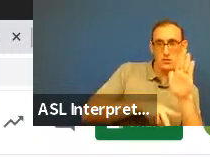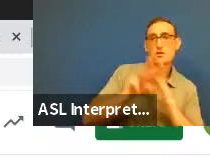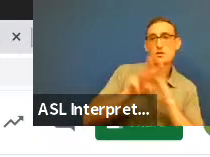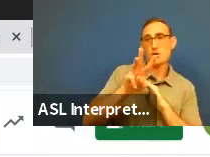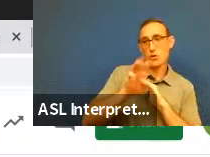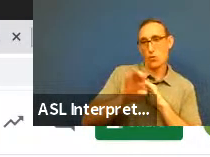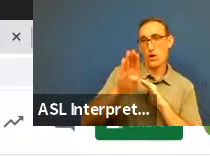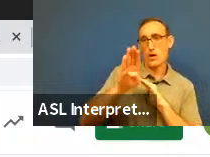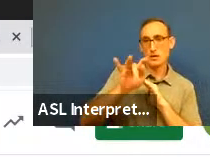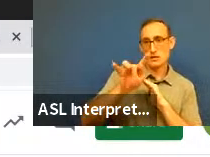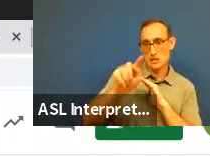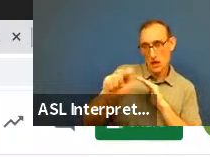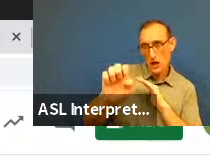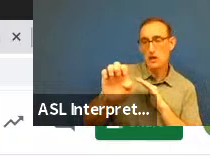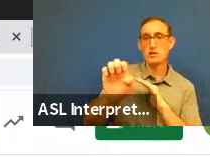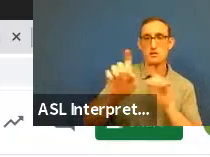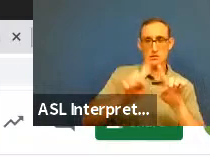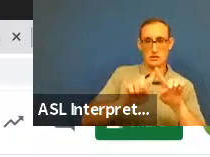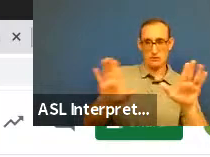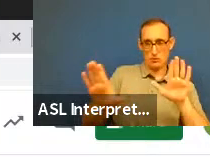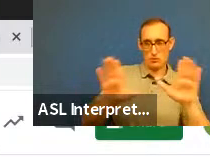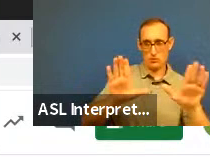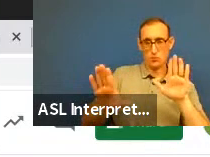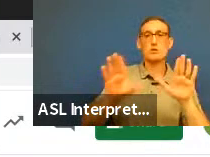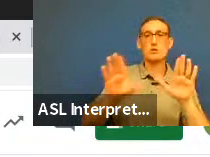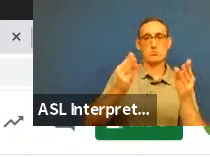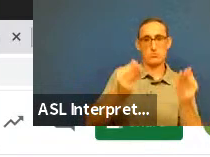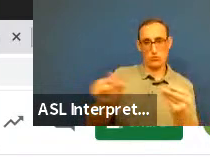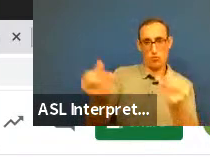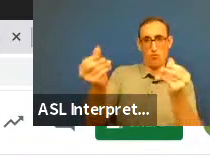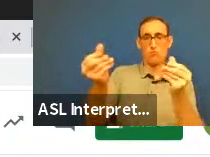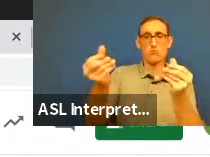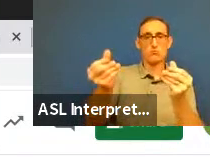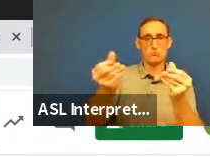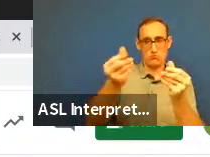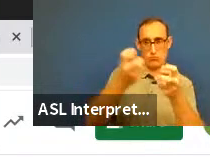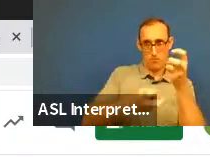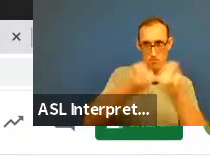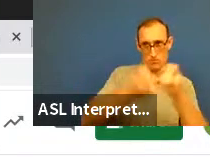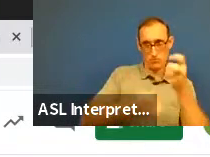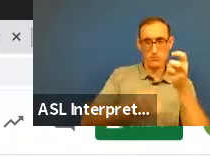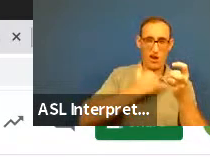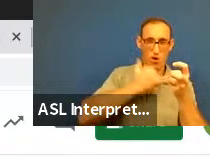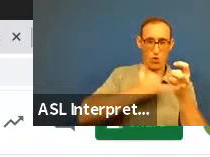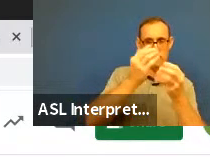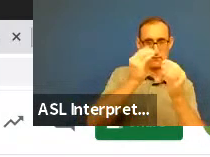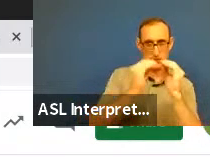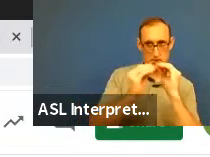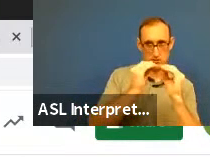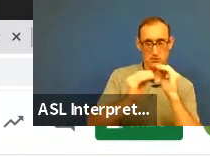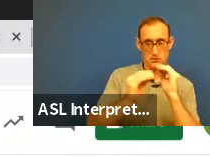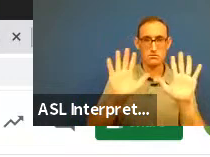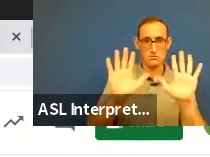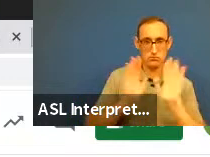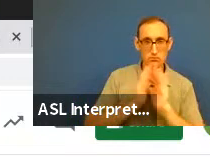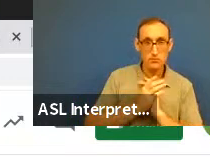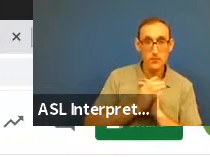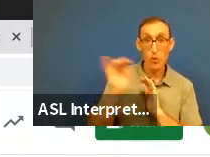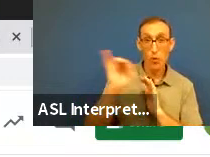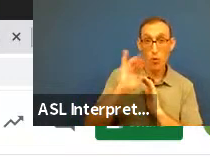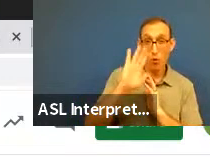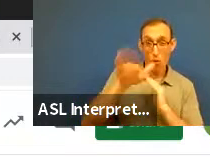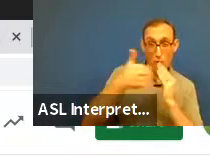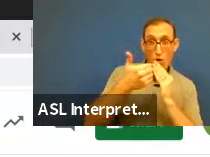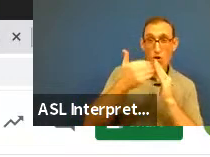some errors there. We also know that we already post all of our committee